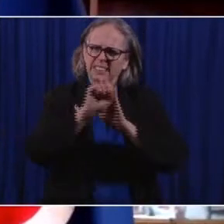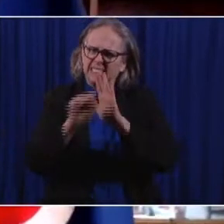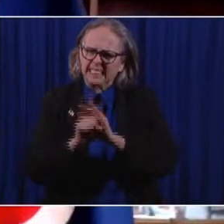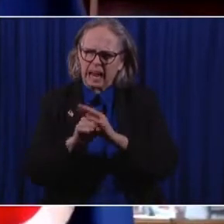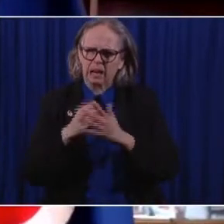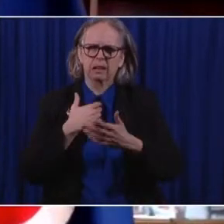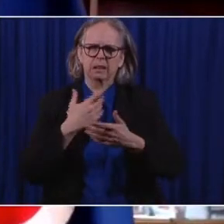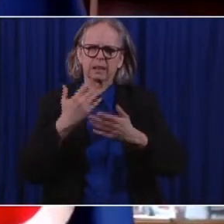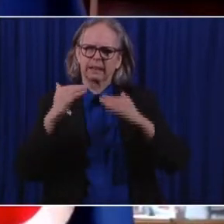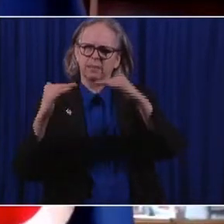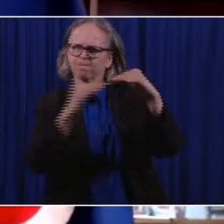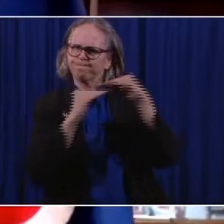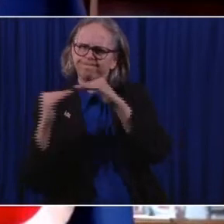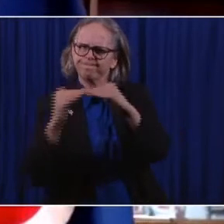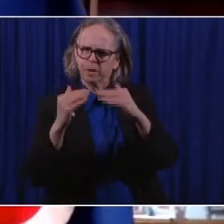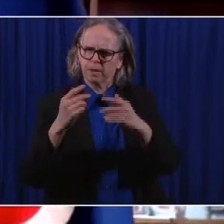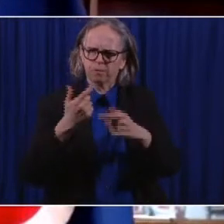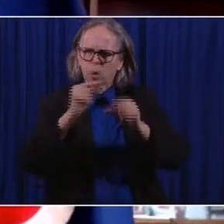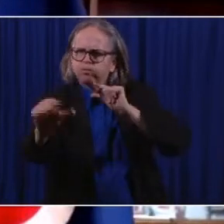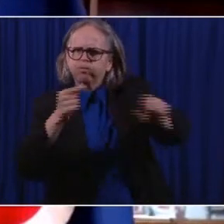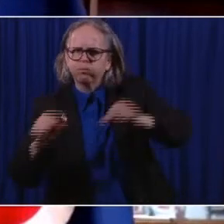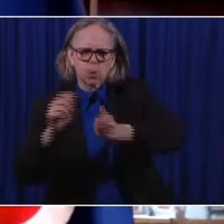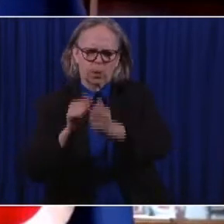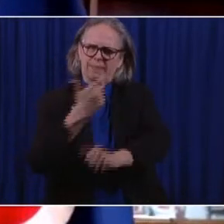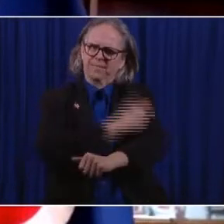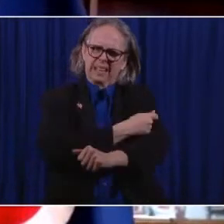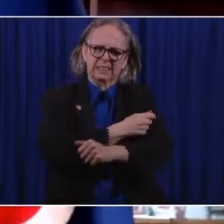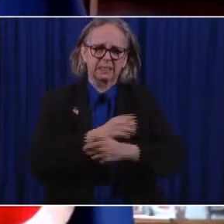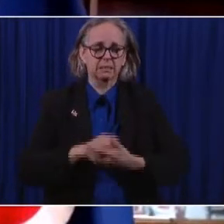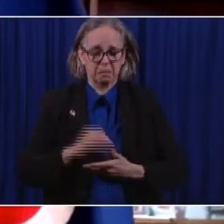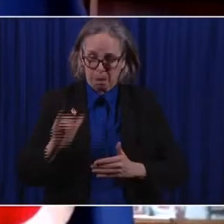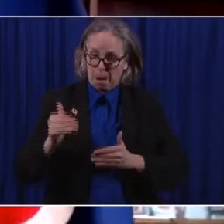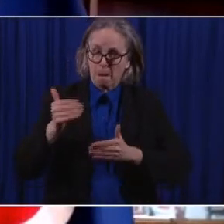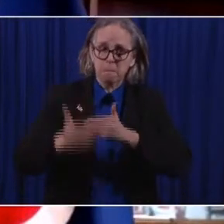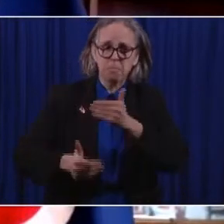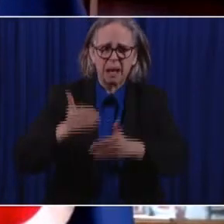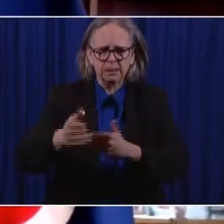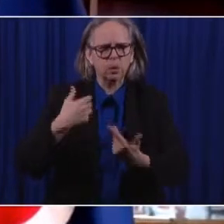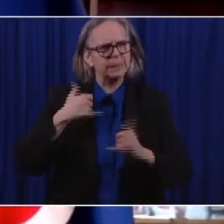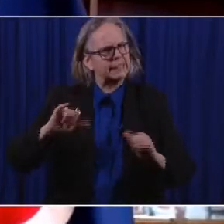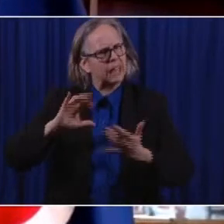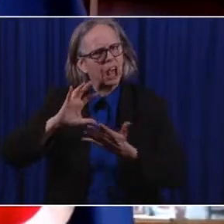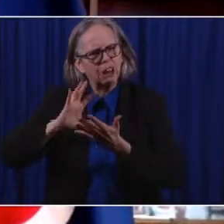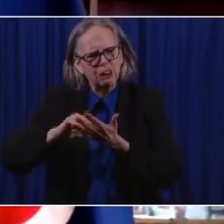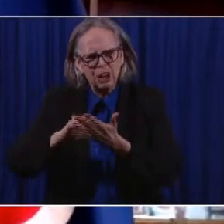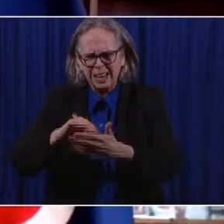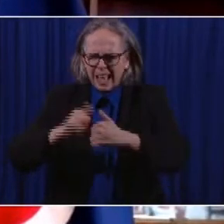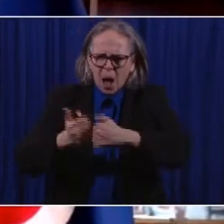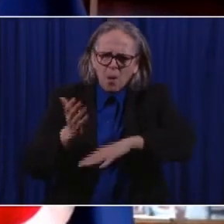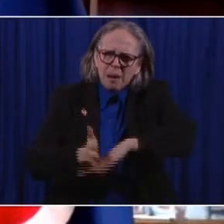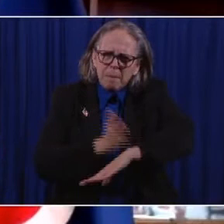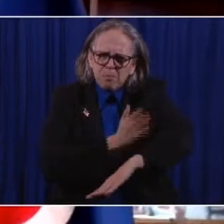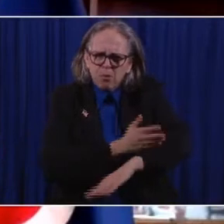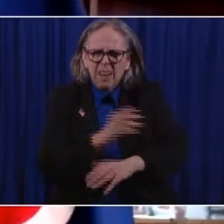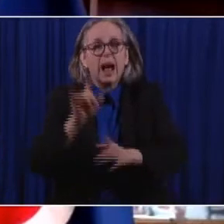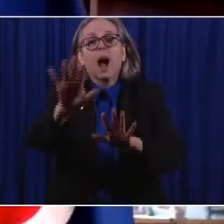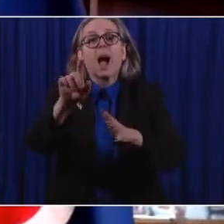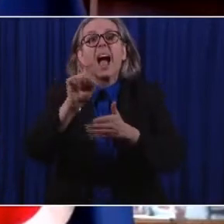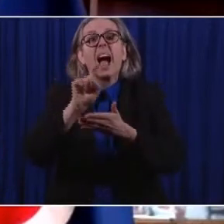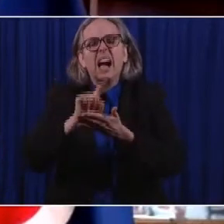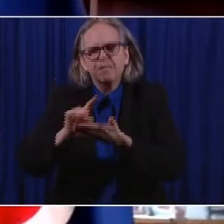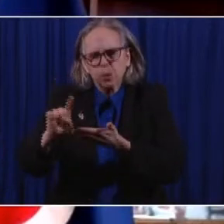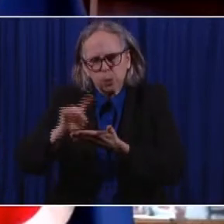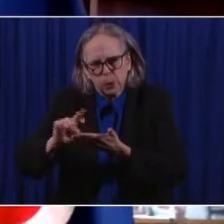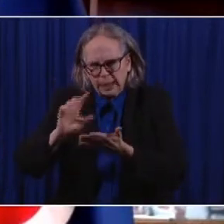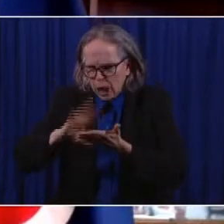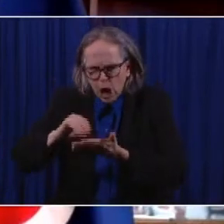we're going to learn from that process with our local partners on how to make it better every week. We wish this was going to be over in a week,